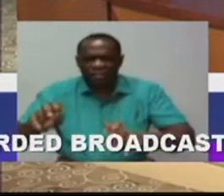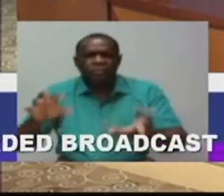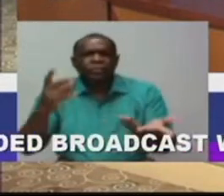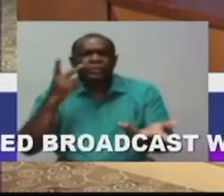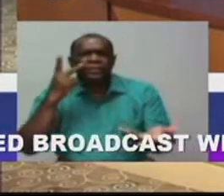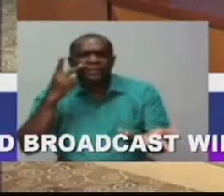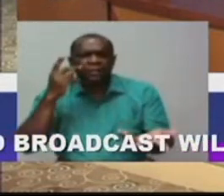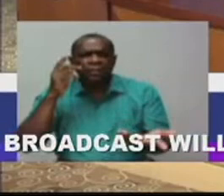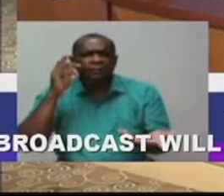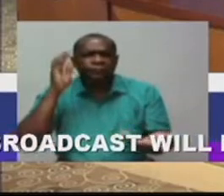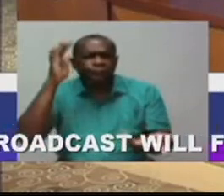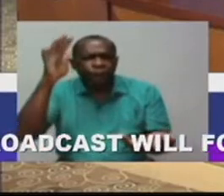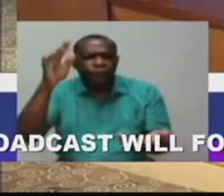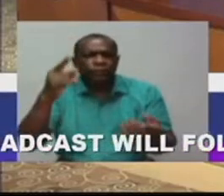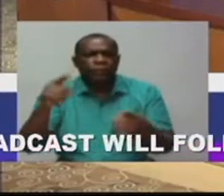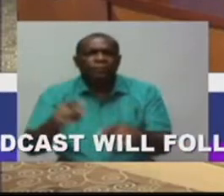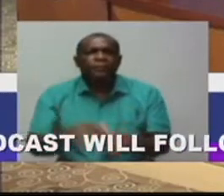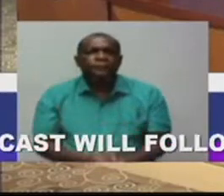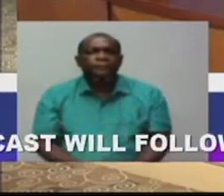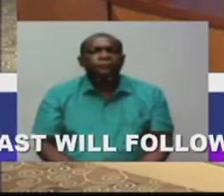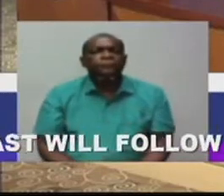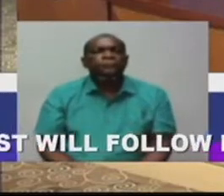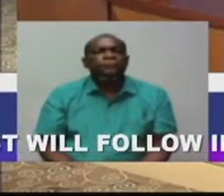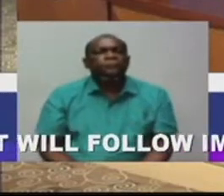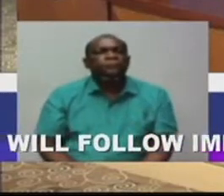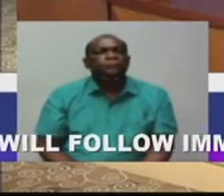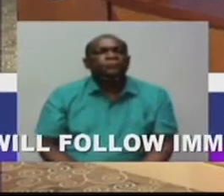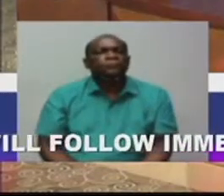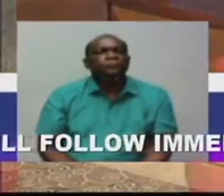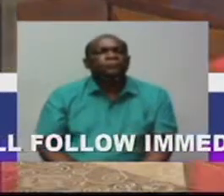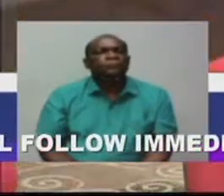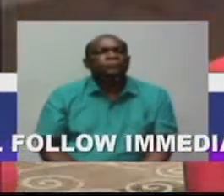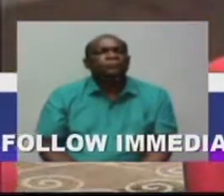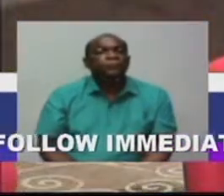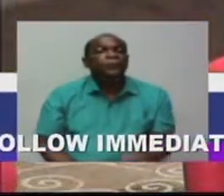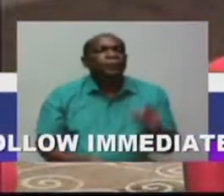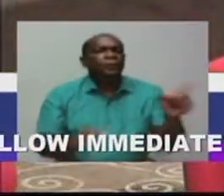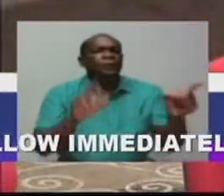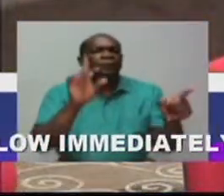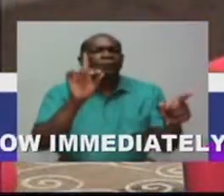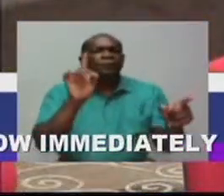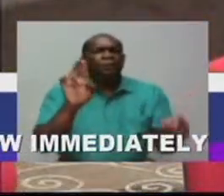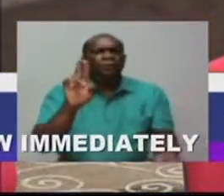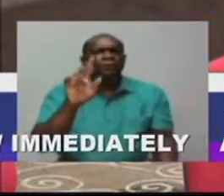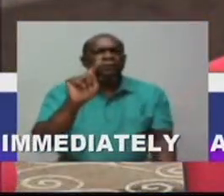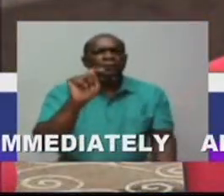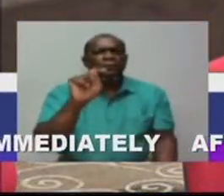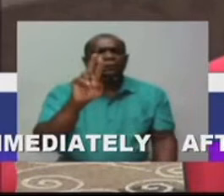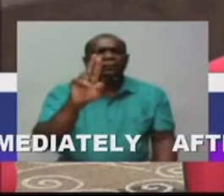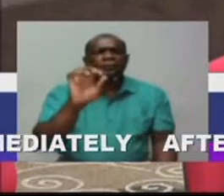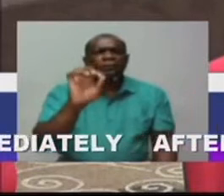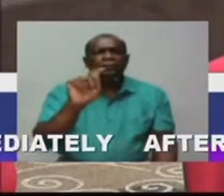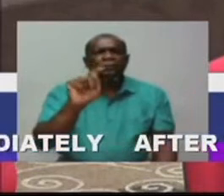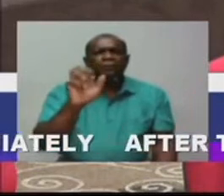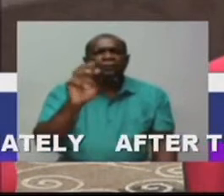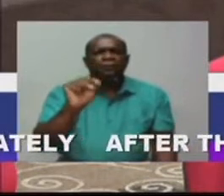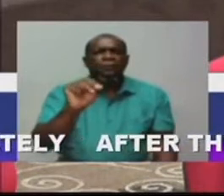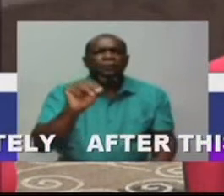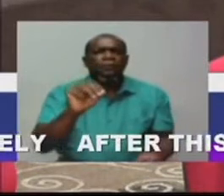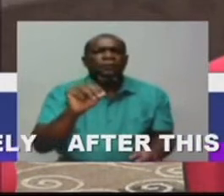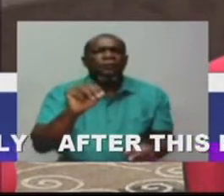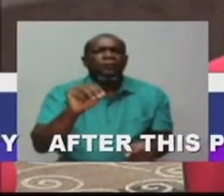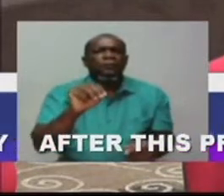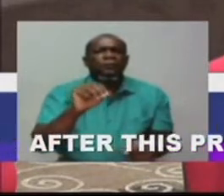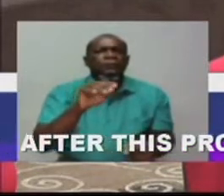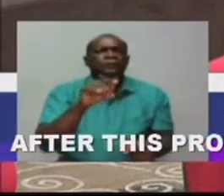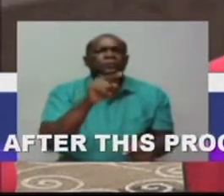So in Dr. Trotman's speech, her contribution as well as a while ago with Dr. Richards, would have noticed that people